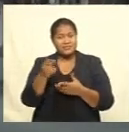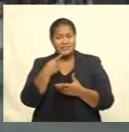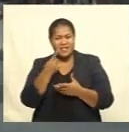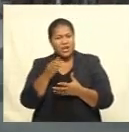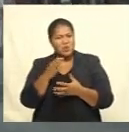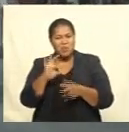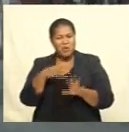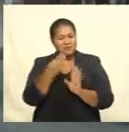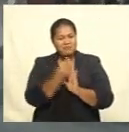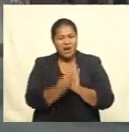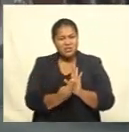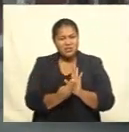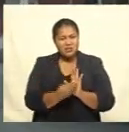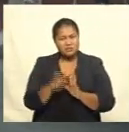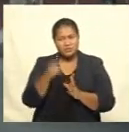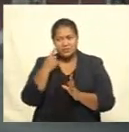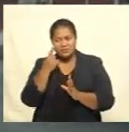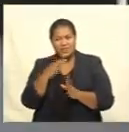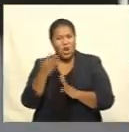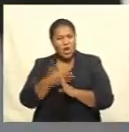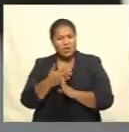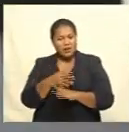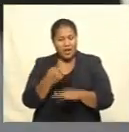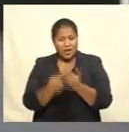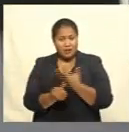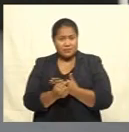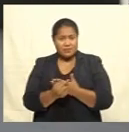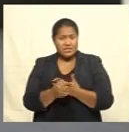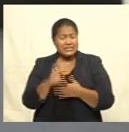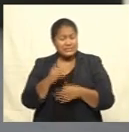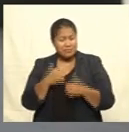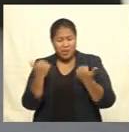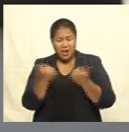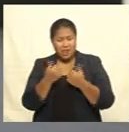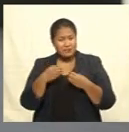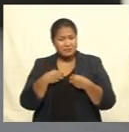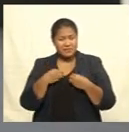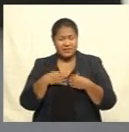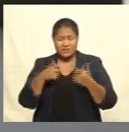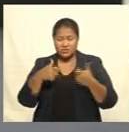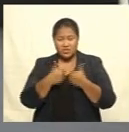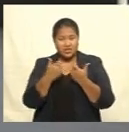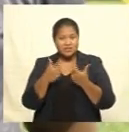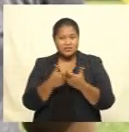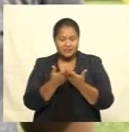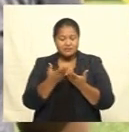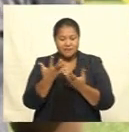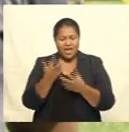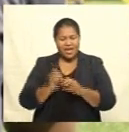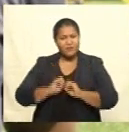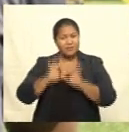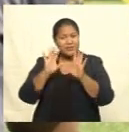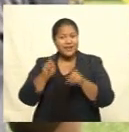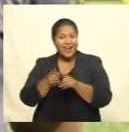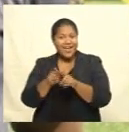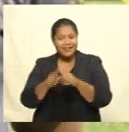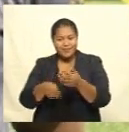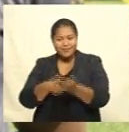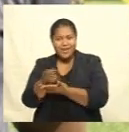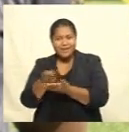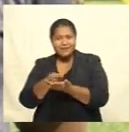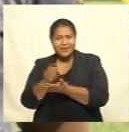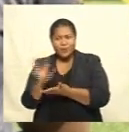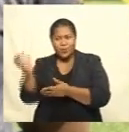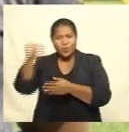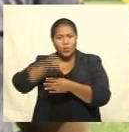or expected the lockdown. Therefore, many businesses are facing challenges. Businesses have commitments like payment overseas. They're